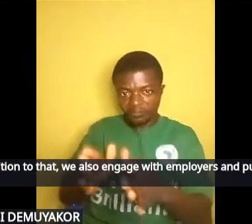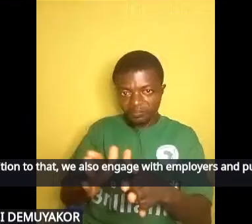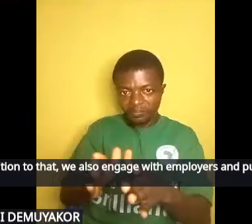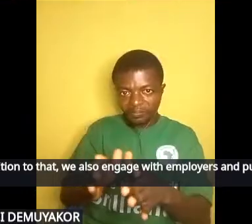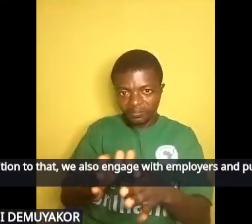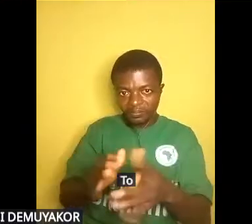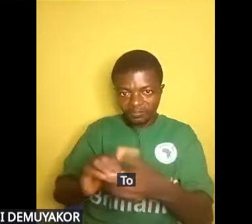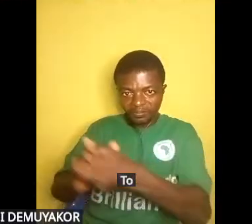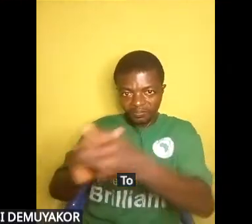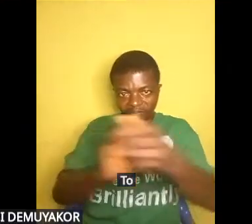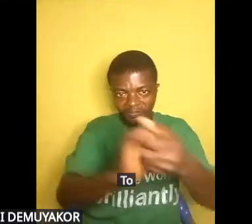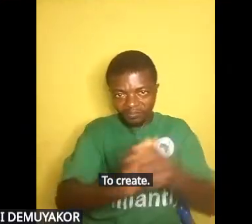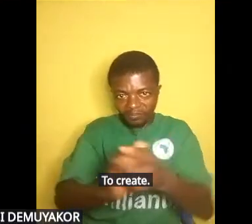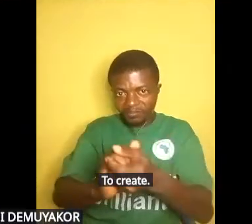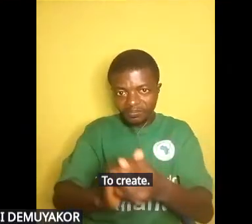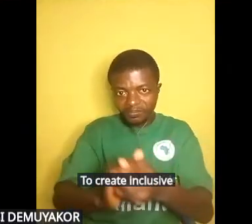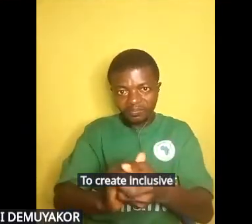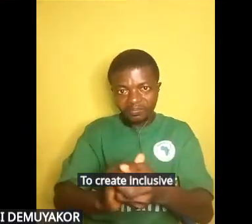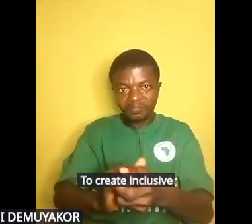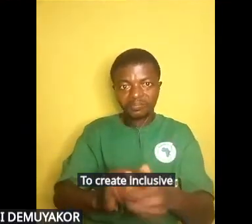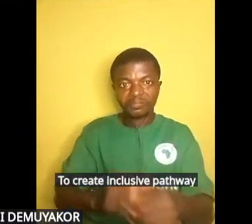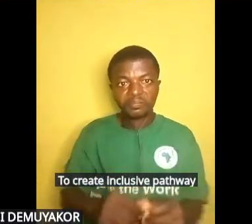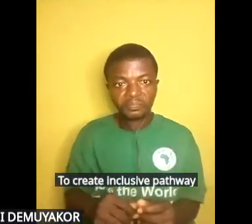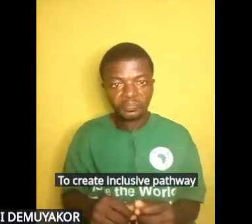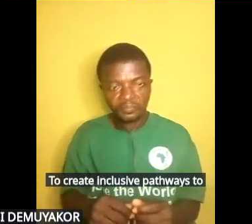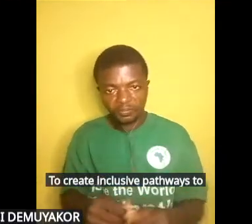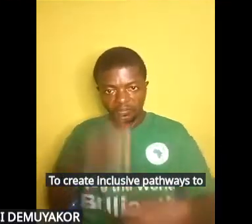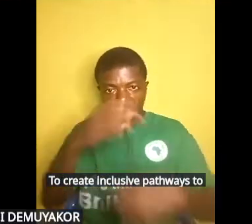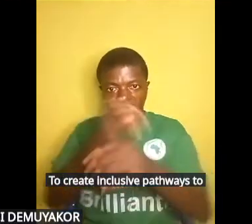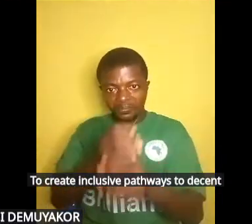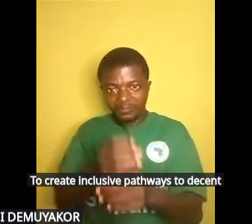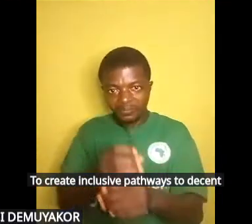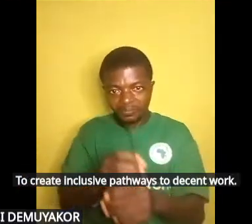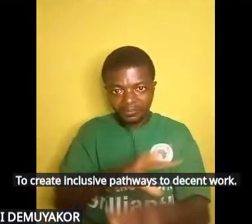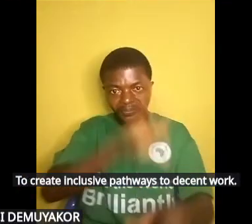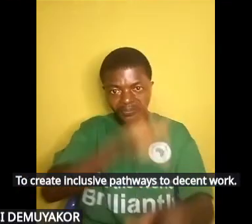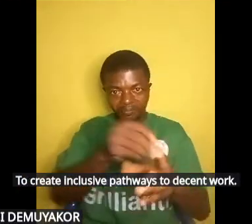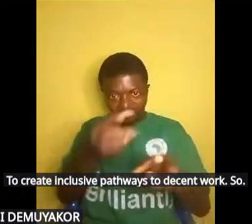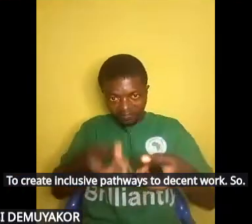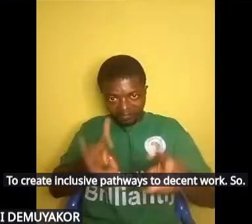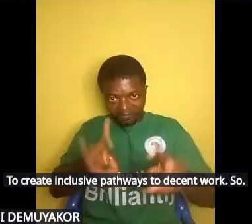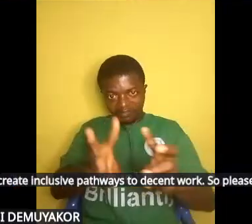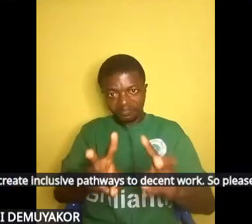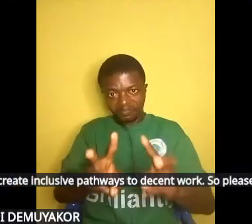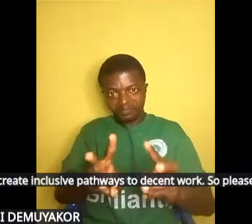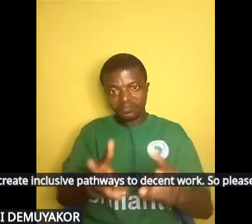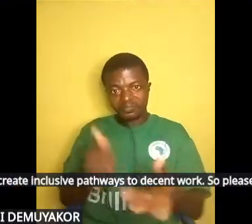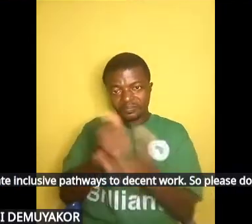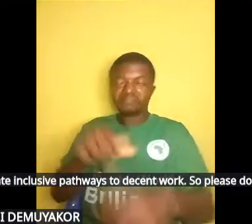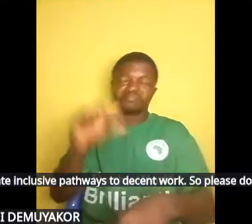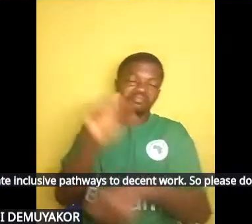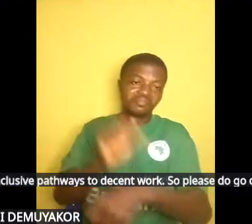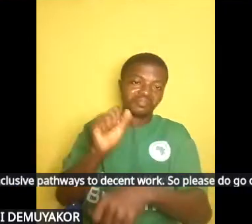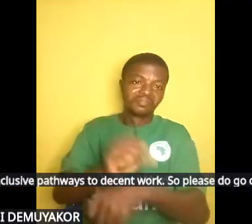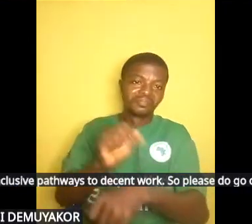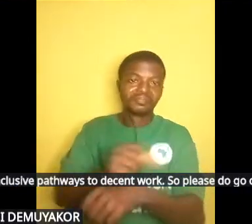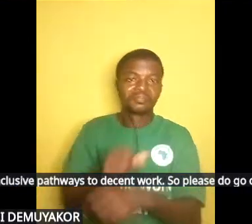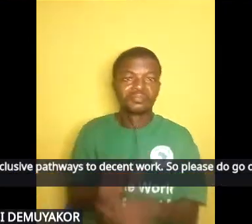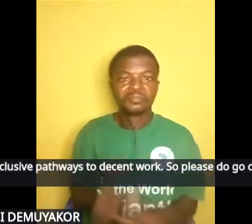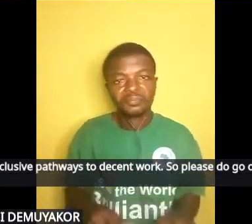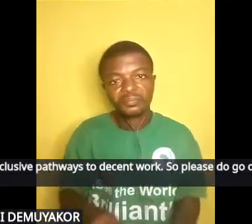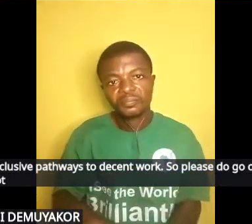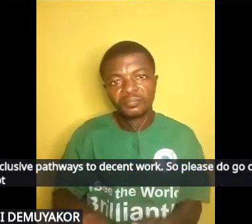to create inclusive pathways to decent work. So please do go on to